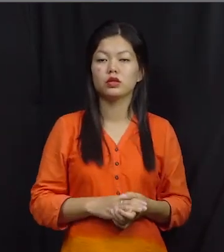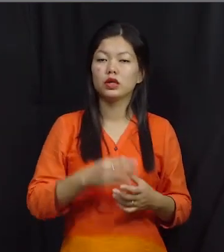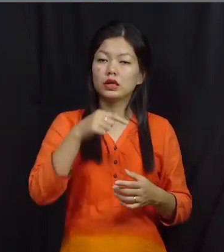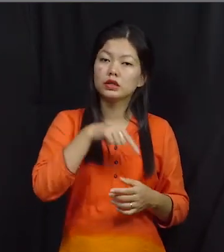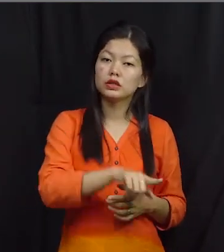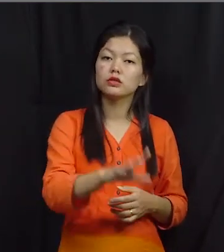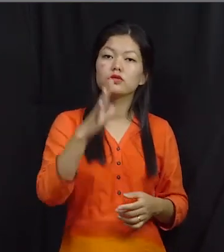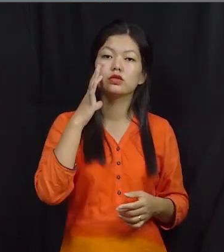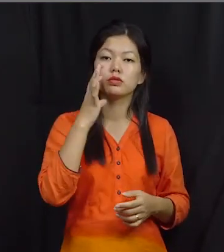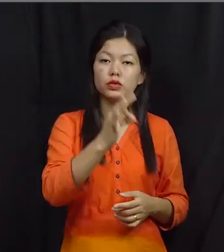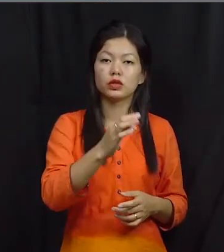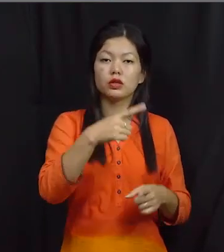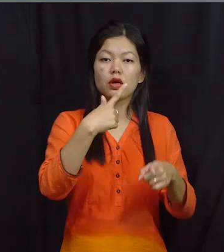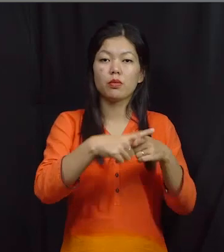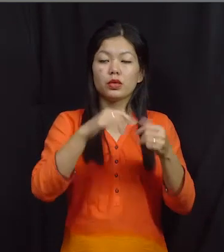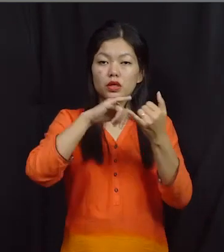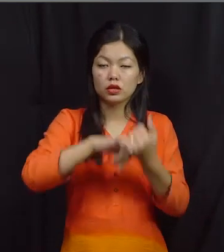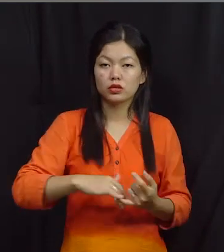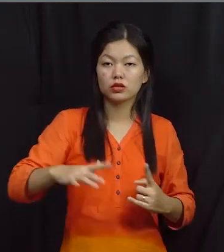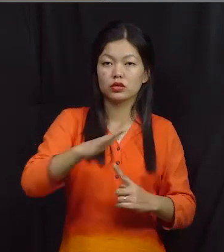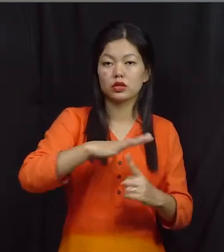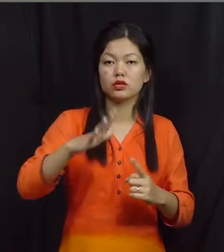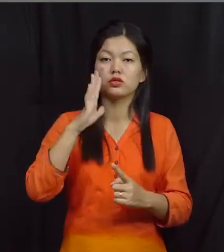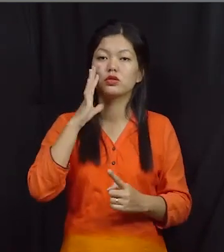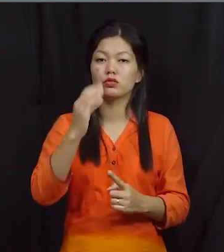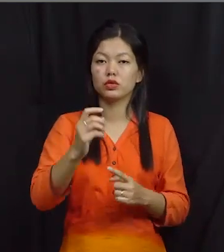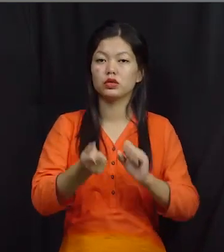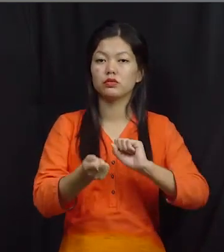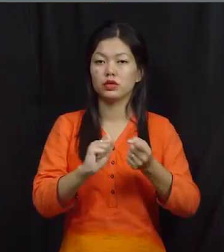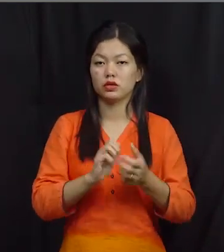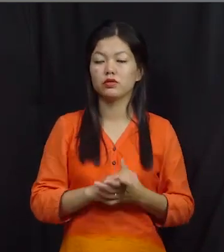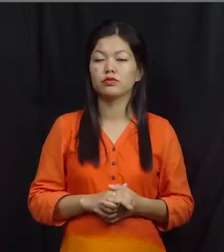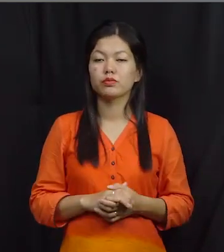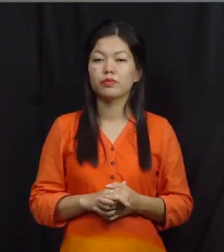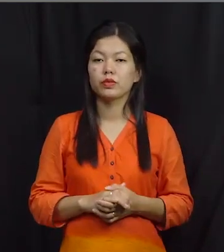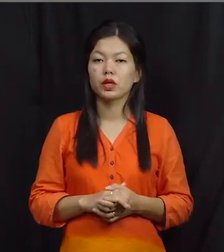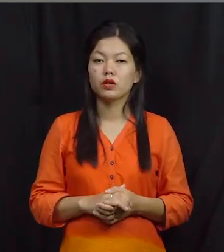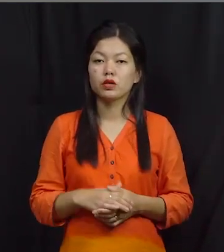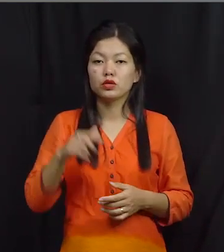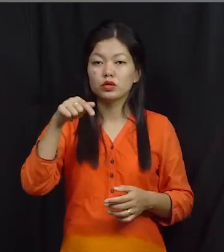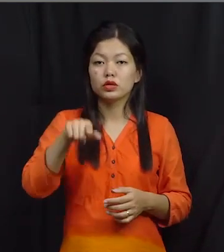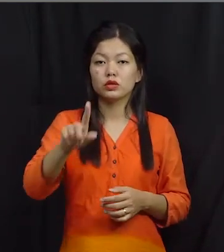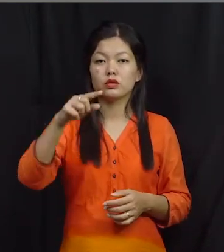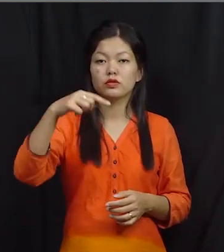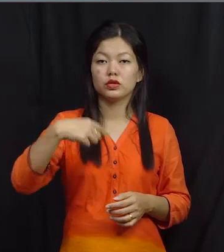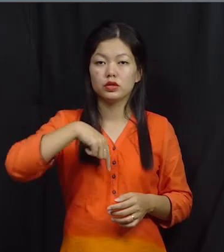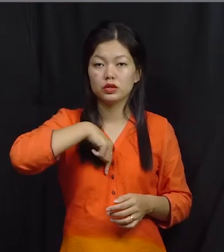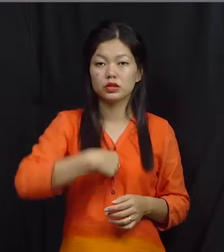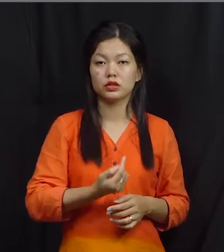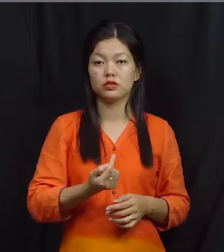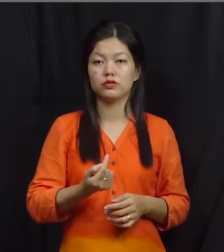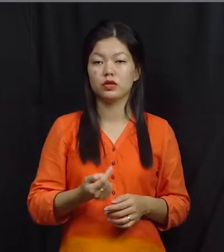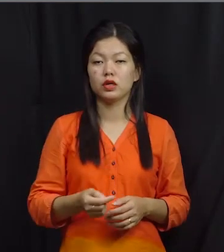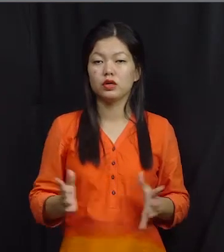for the society also. And an important human resource will contribute something to the society, isn't it? So